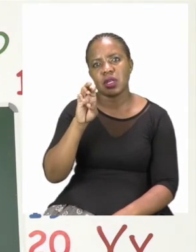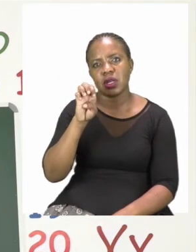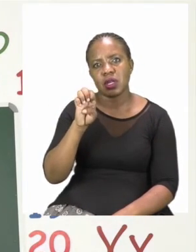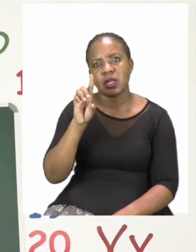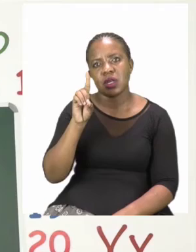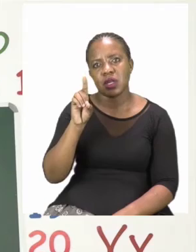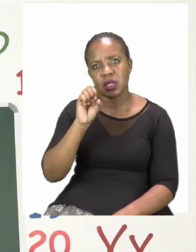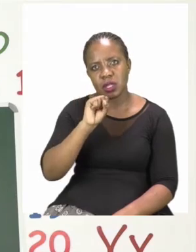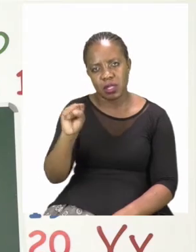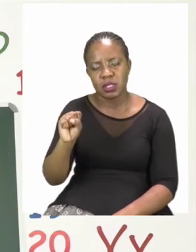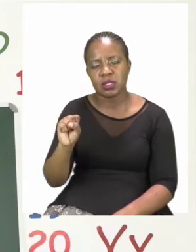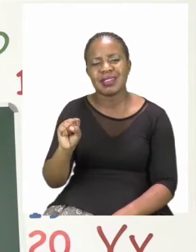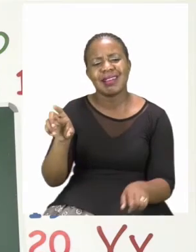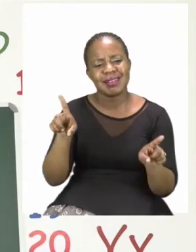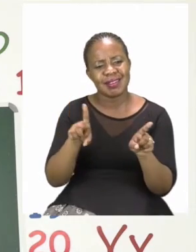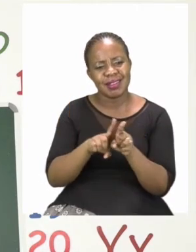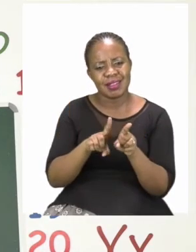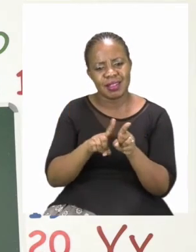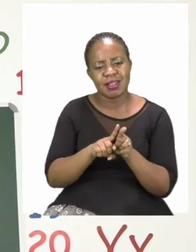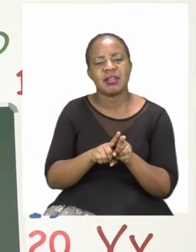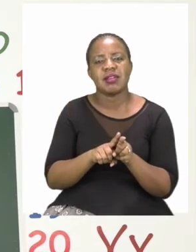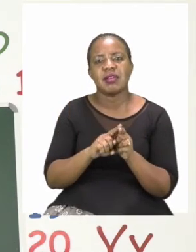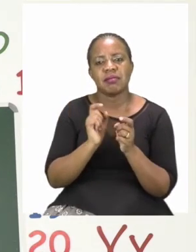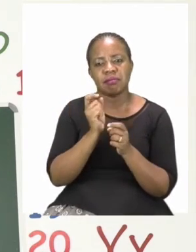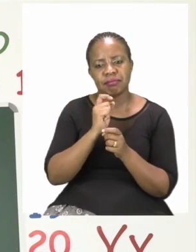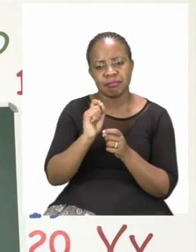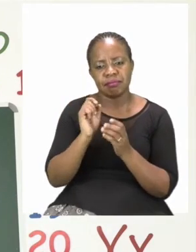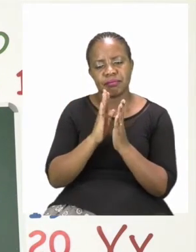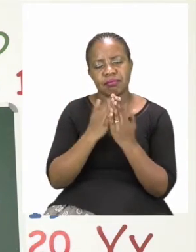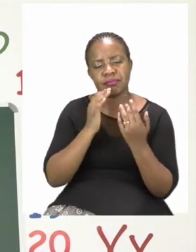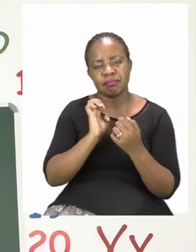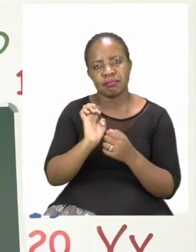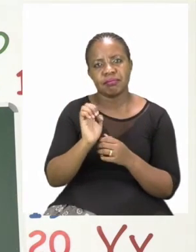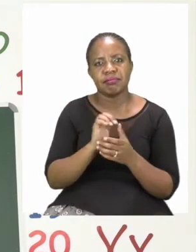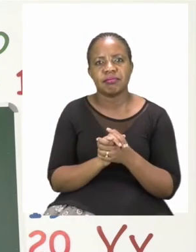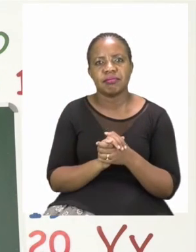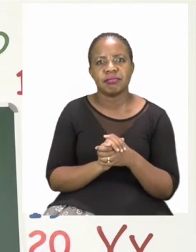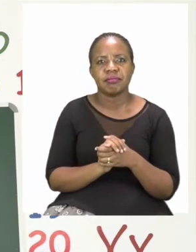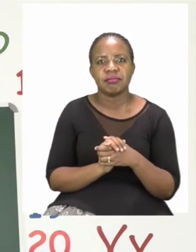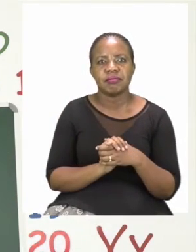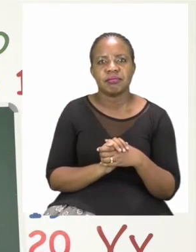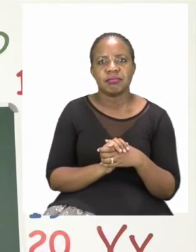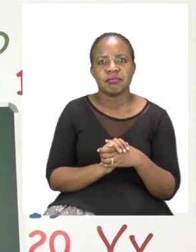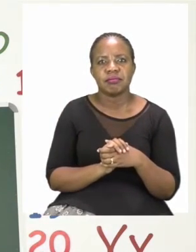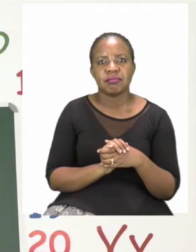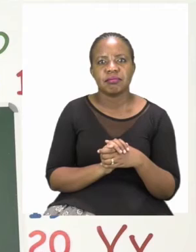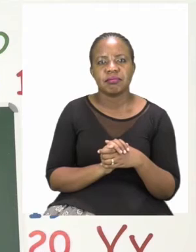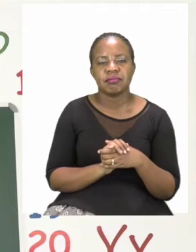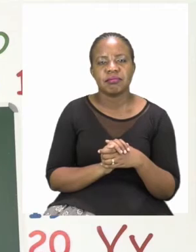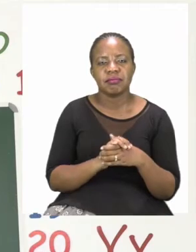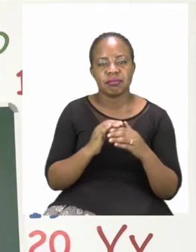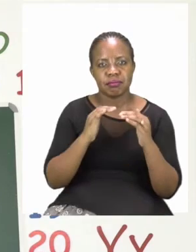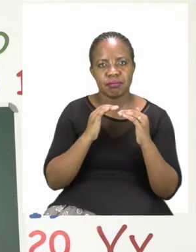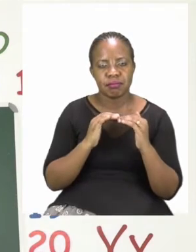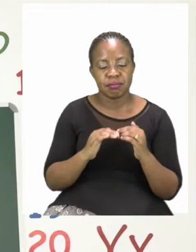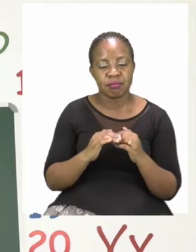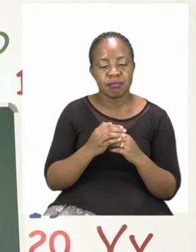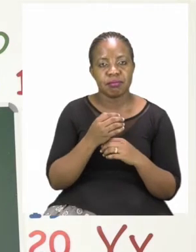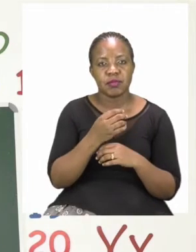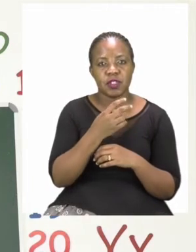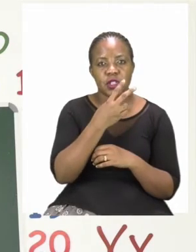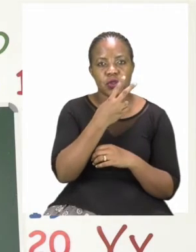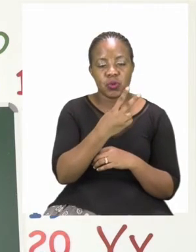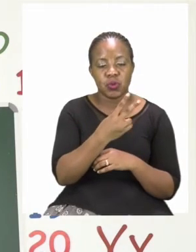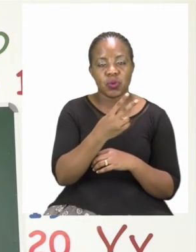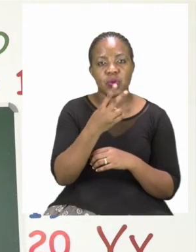end. Well done. Now let us do the next one. We can see that the